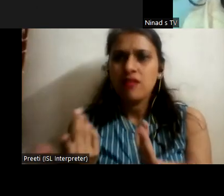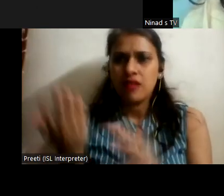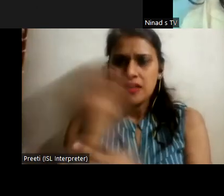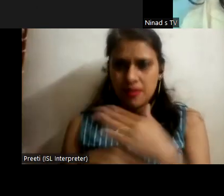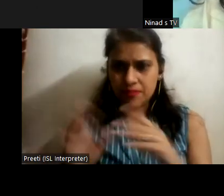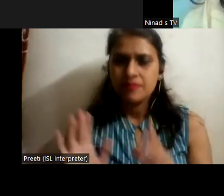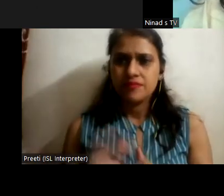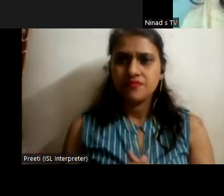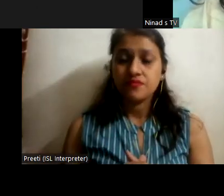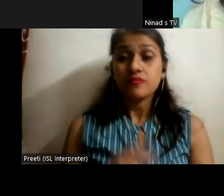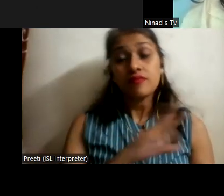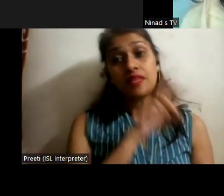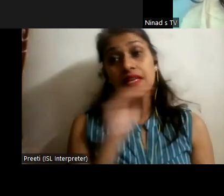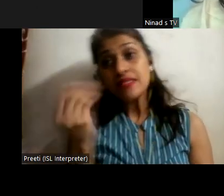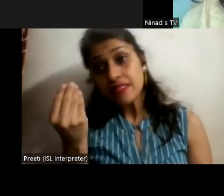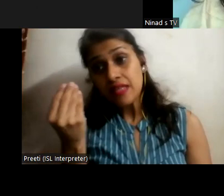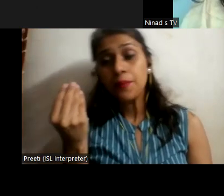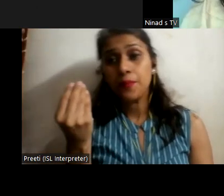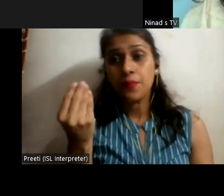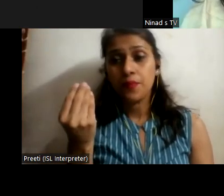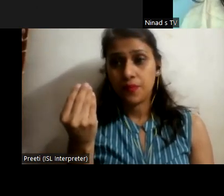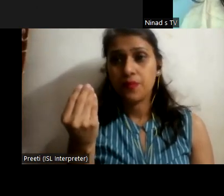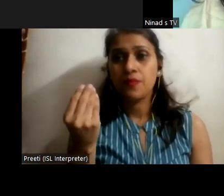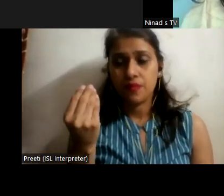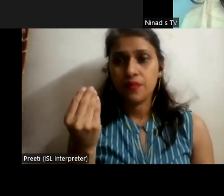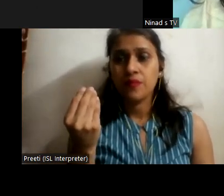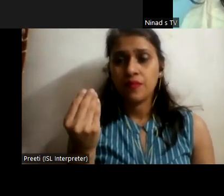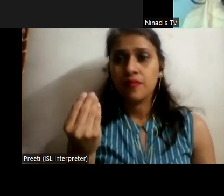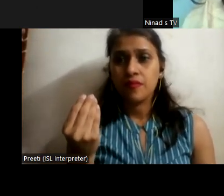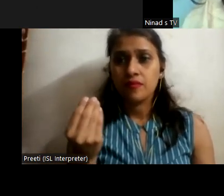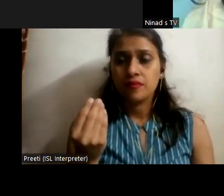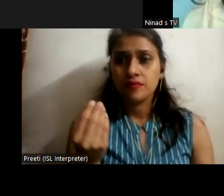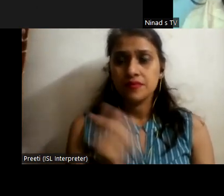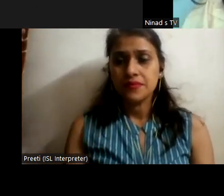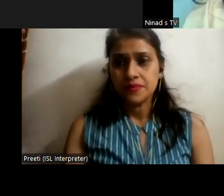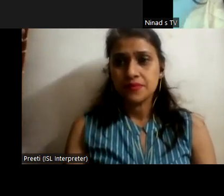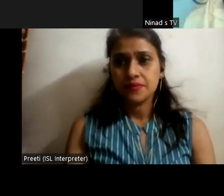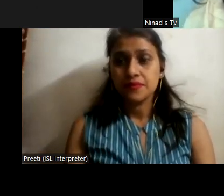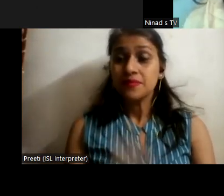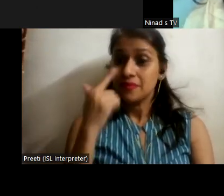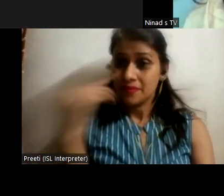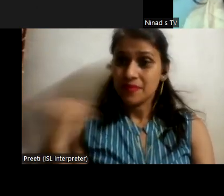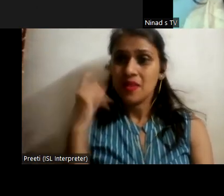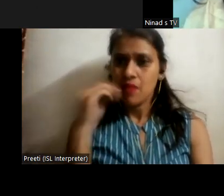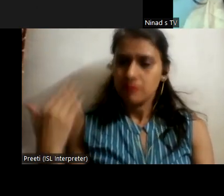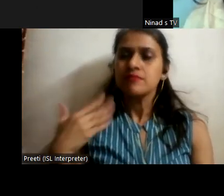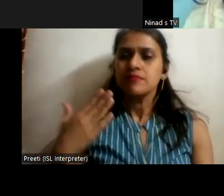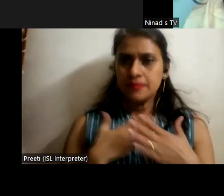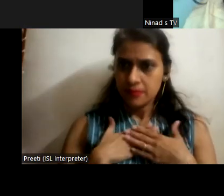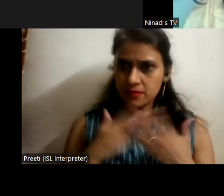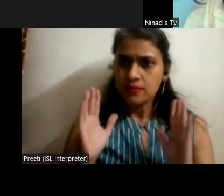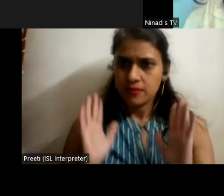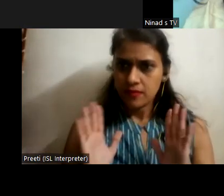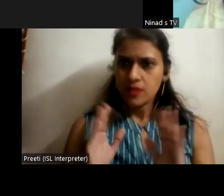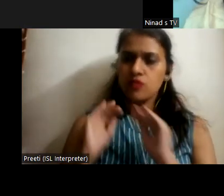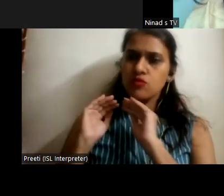them. On the other hand, you see that the sibling says that I